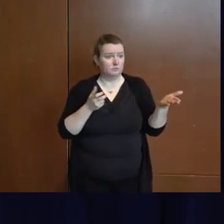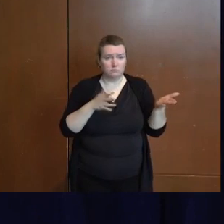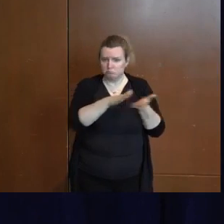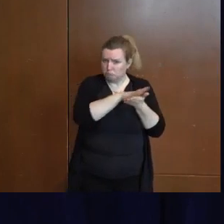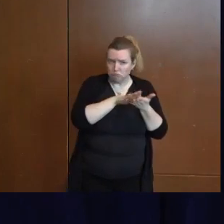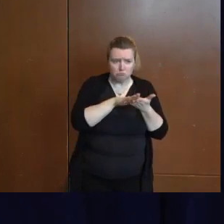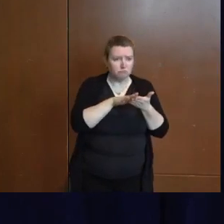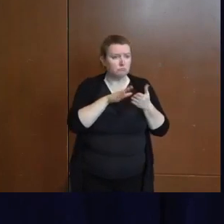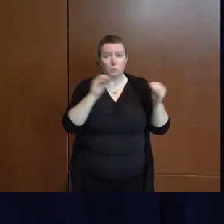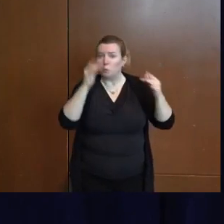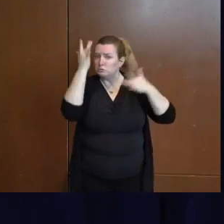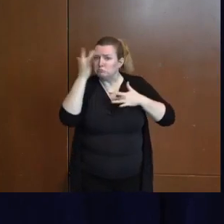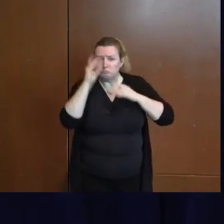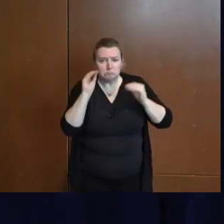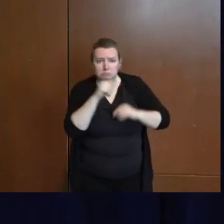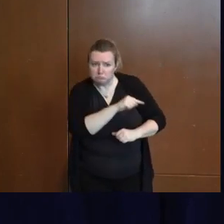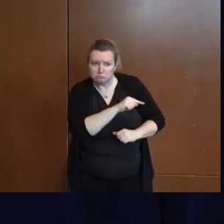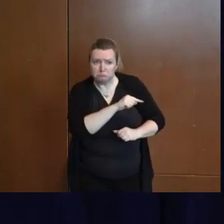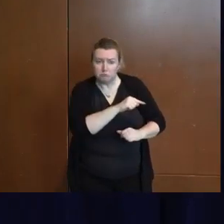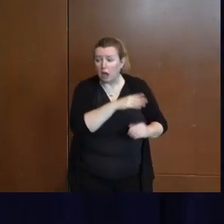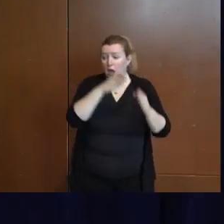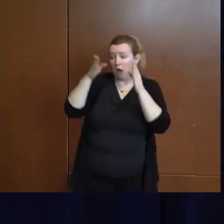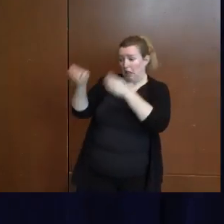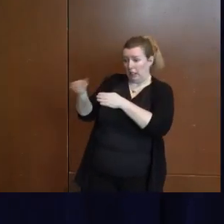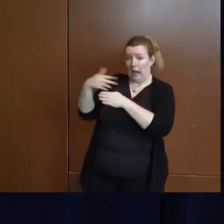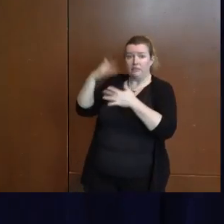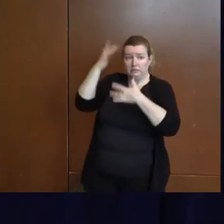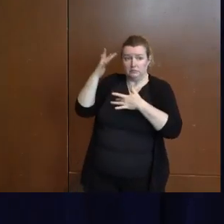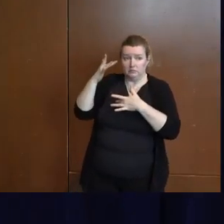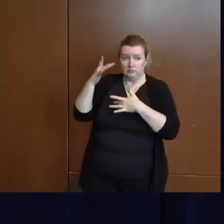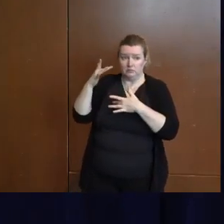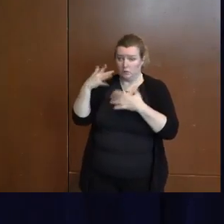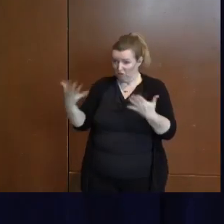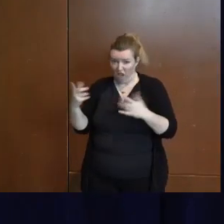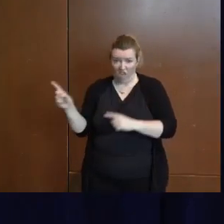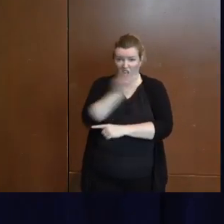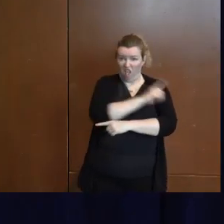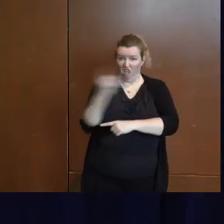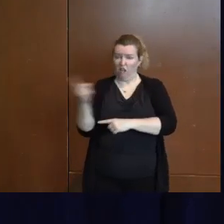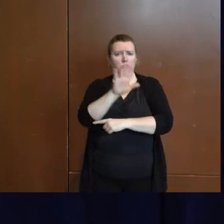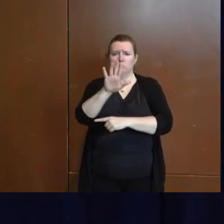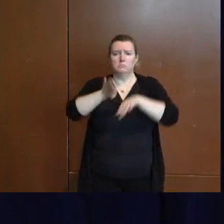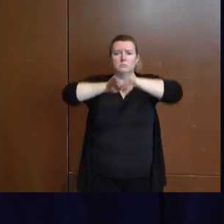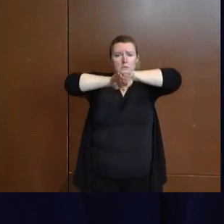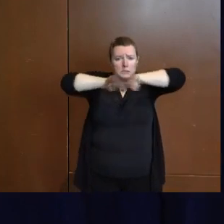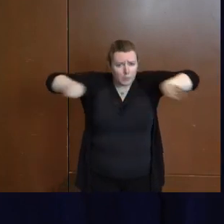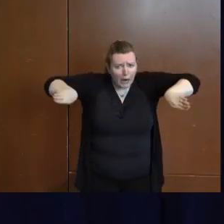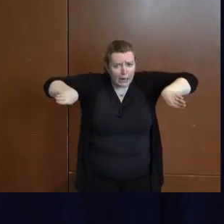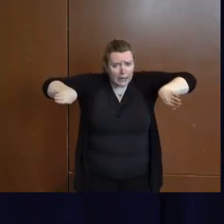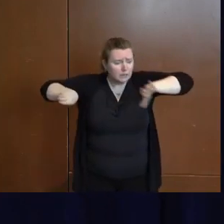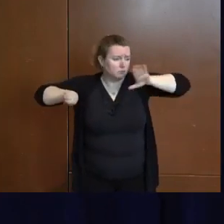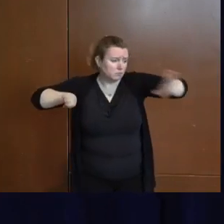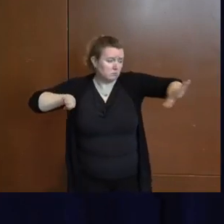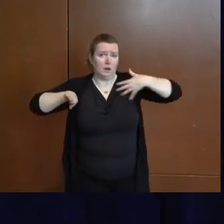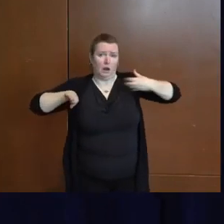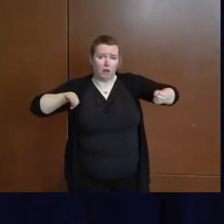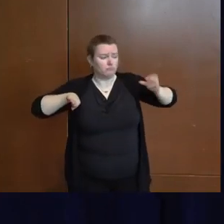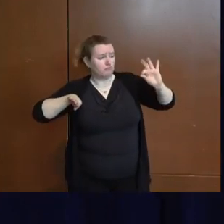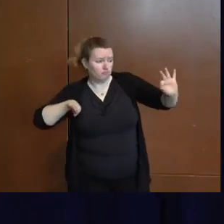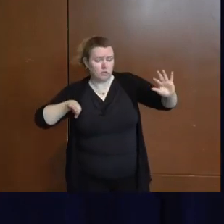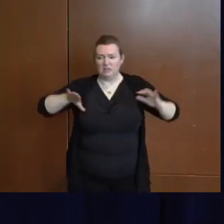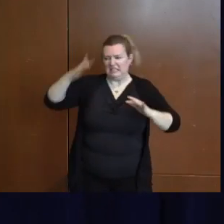virus. They must create a separate wing or unit to accept COVID-19